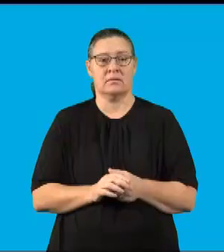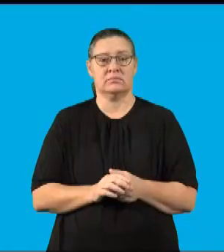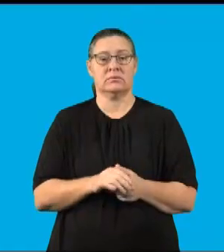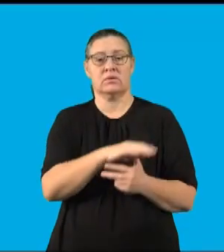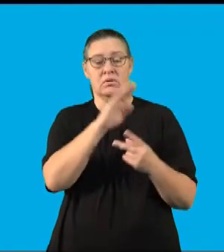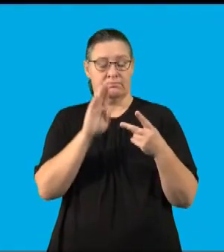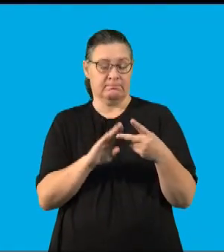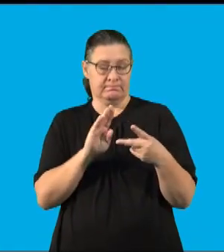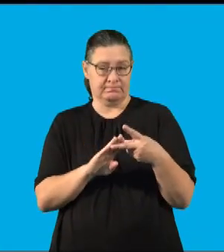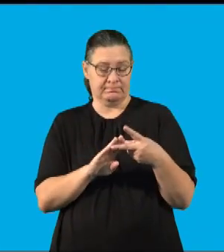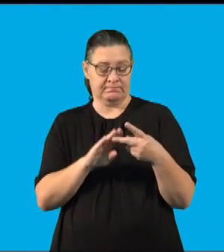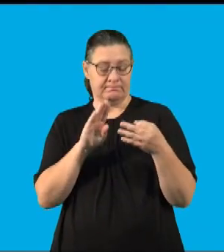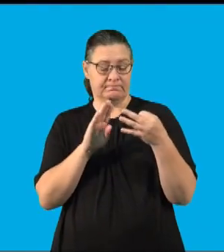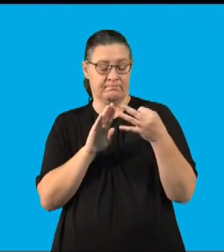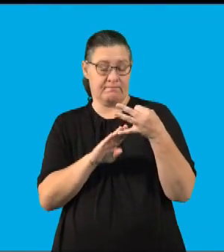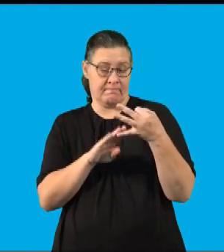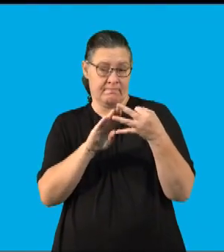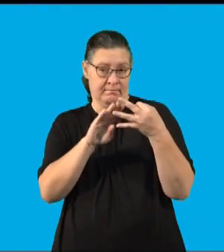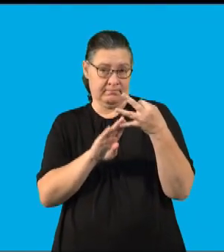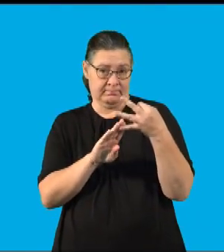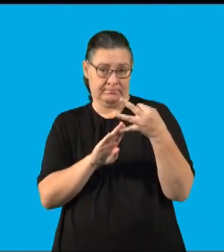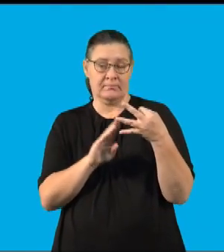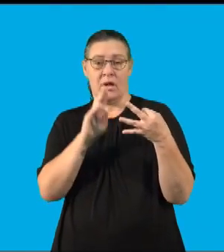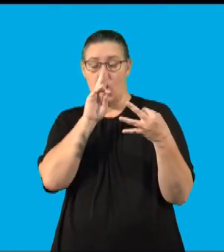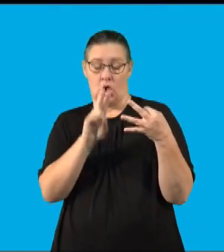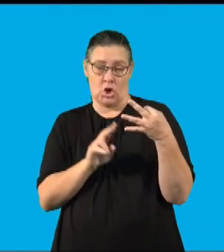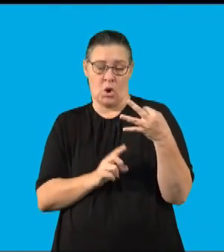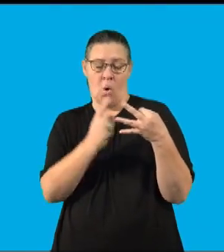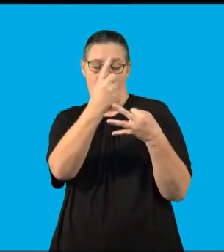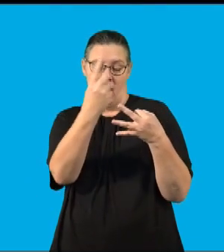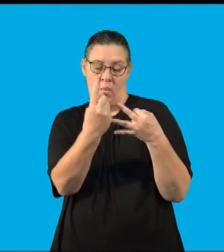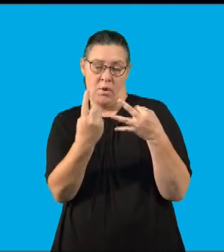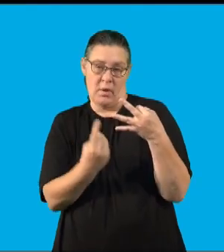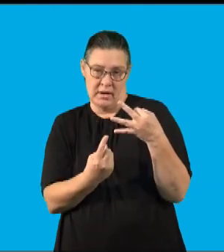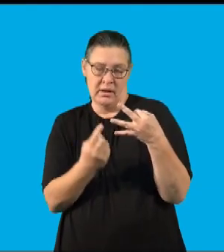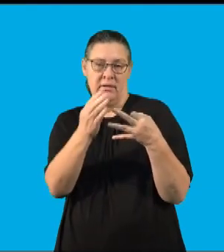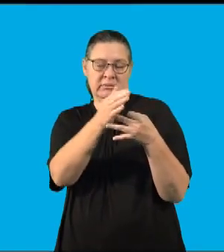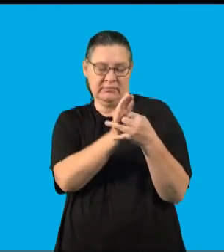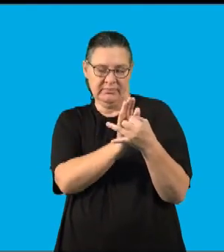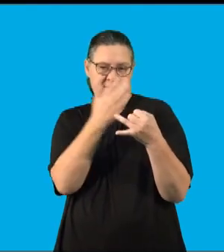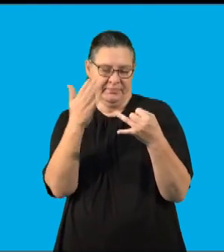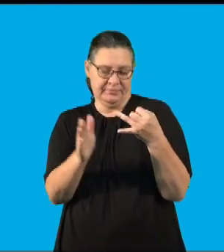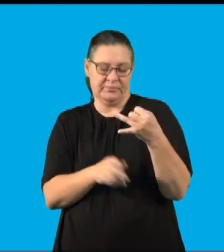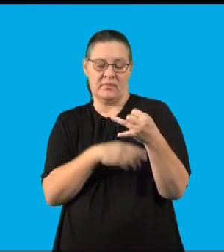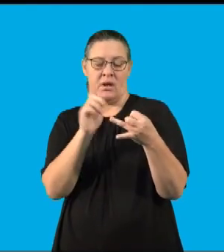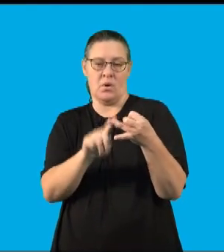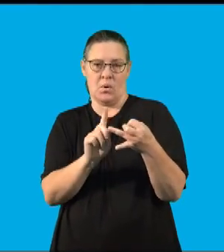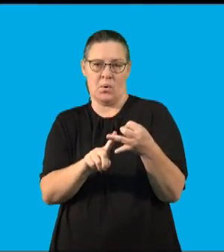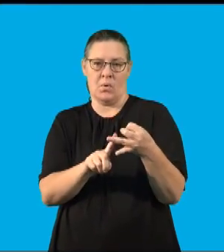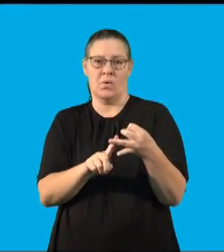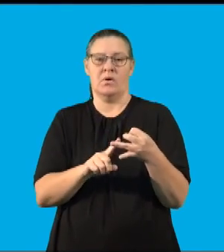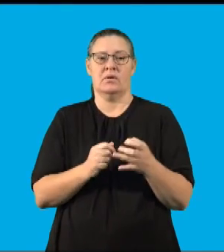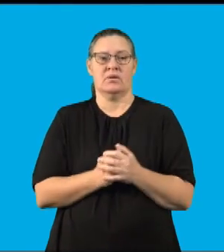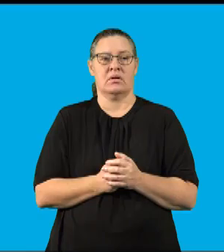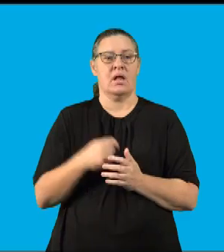when we're now looking at the other types of intermolecular forces, we said that you're going to be looking at them one by one. So we've now looked at the hydrogen bonds. Let's